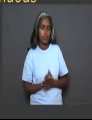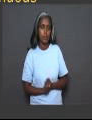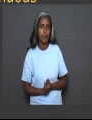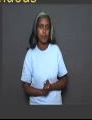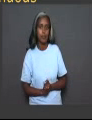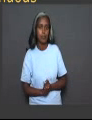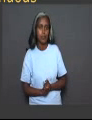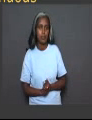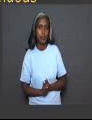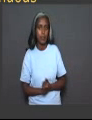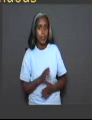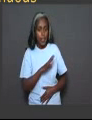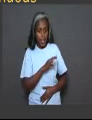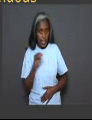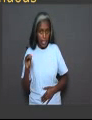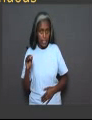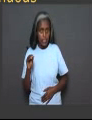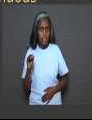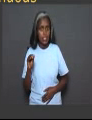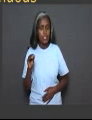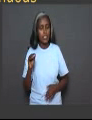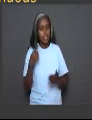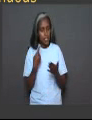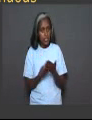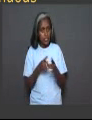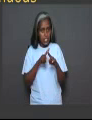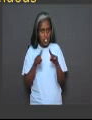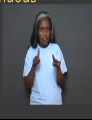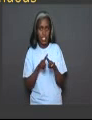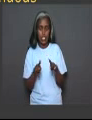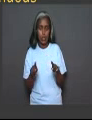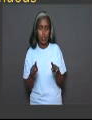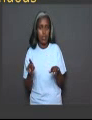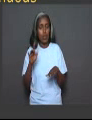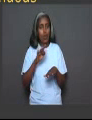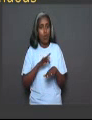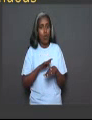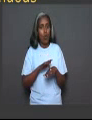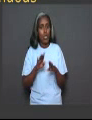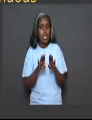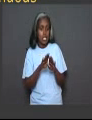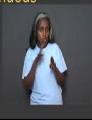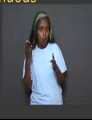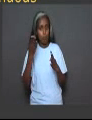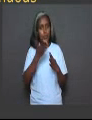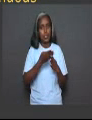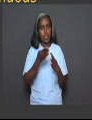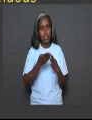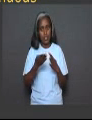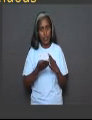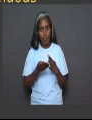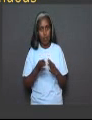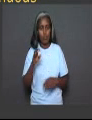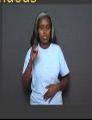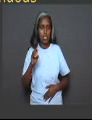180, and it is differentiable on the open interval